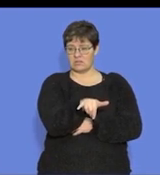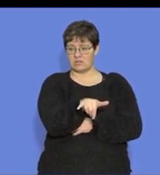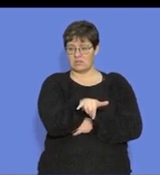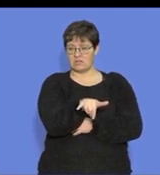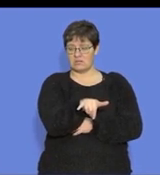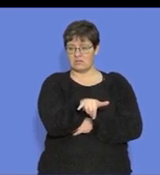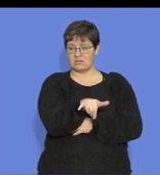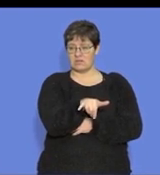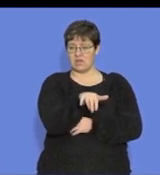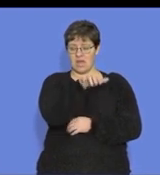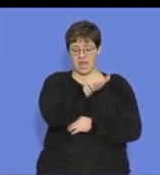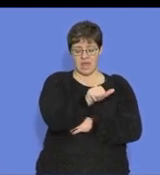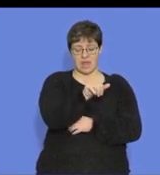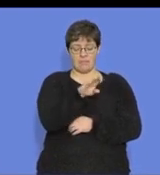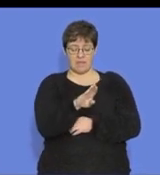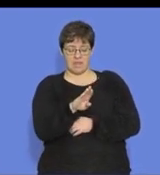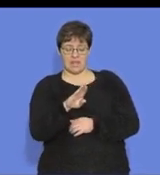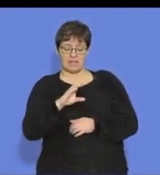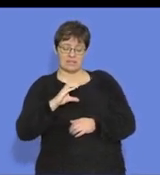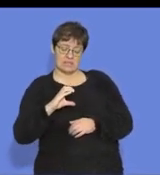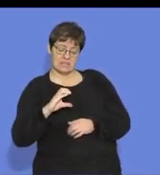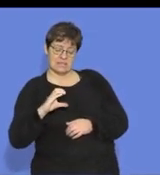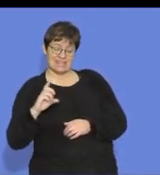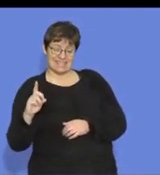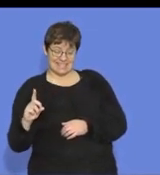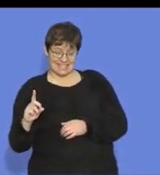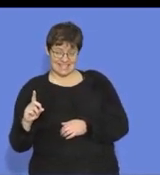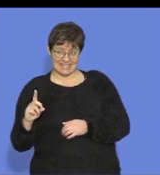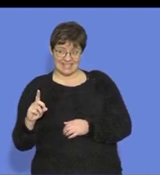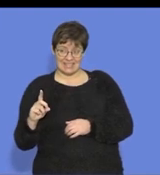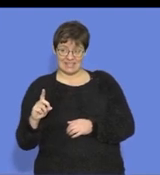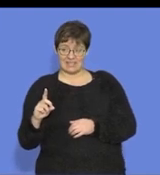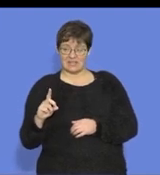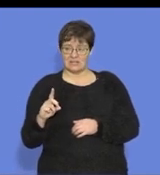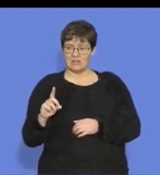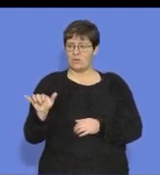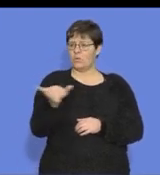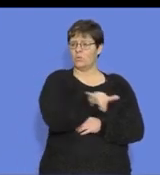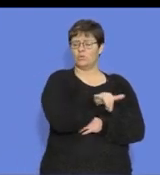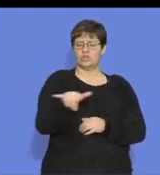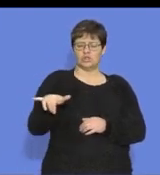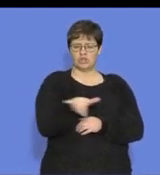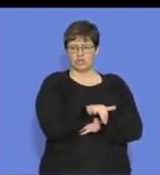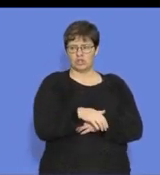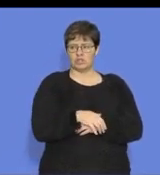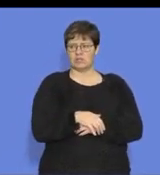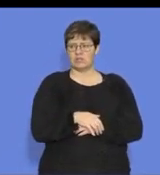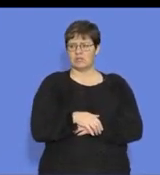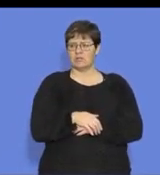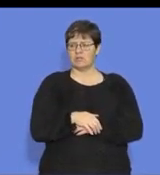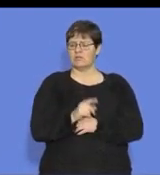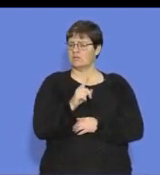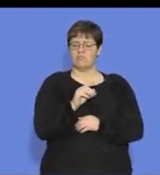A, B, C, or D, which of those has